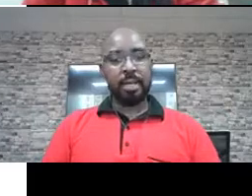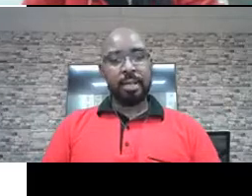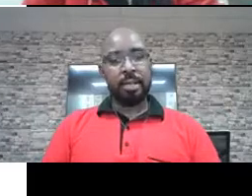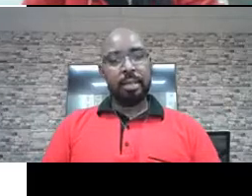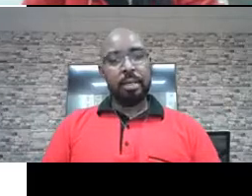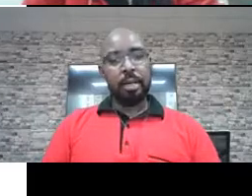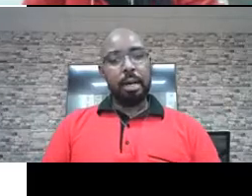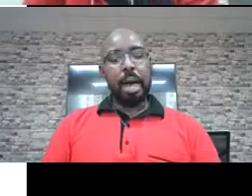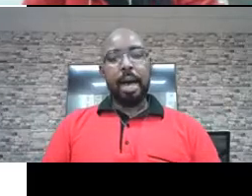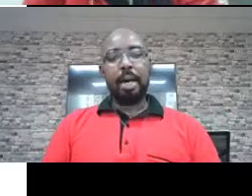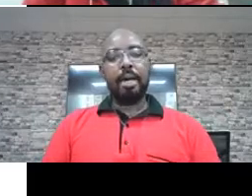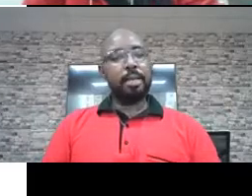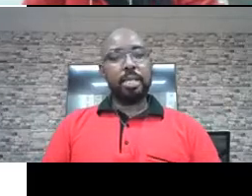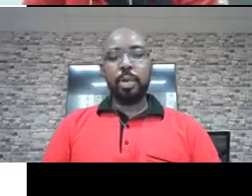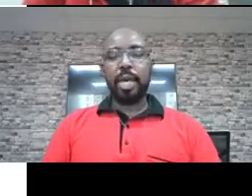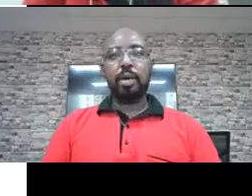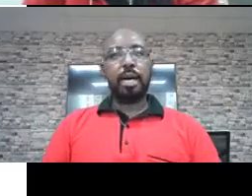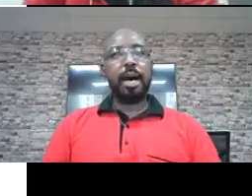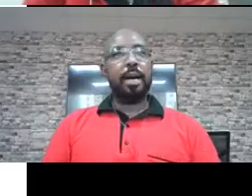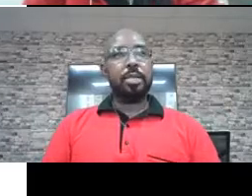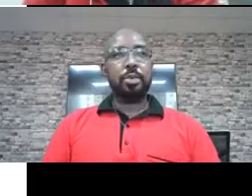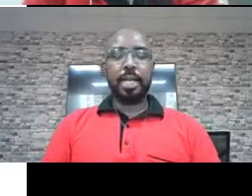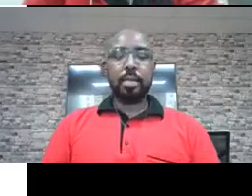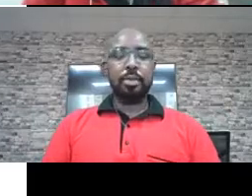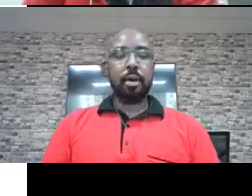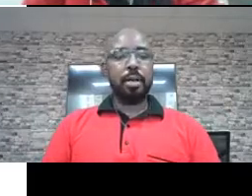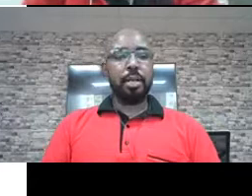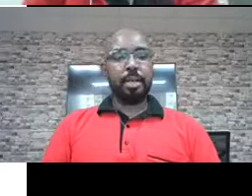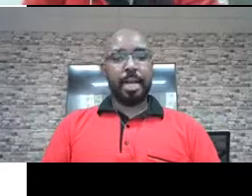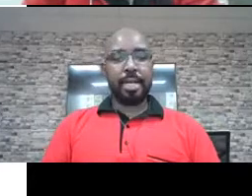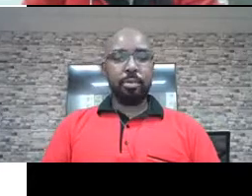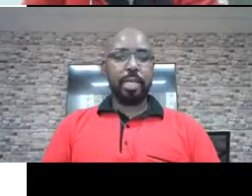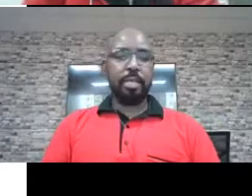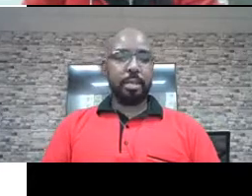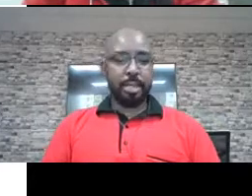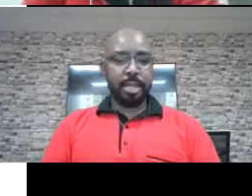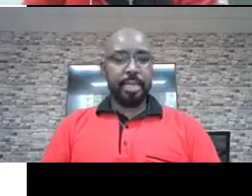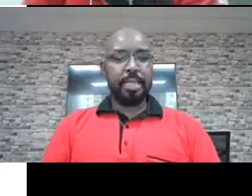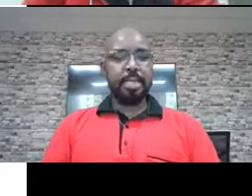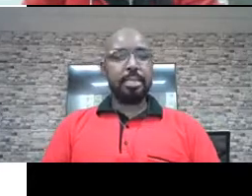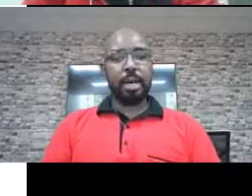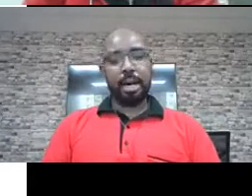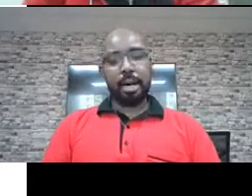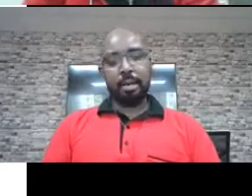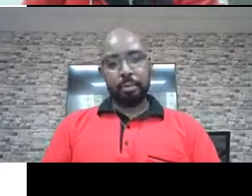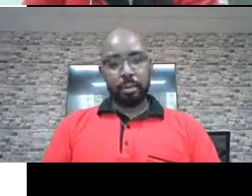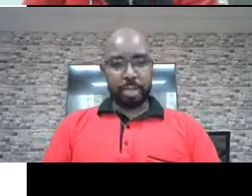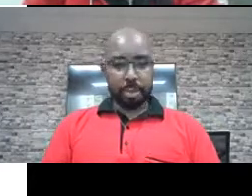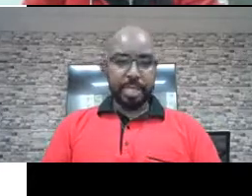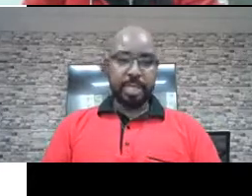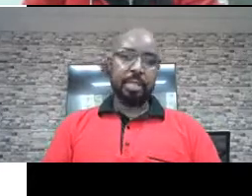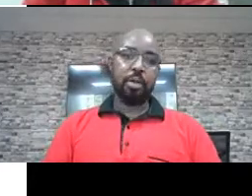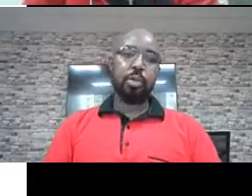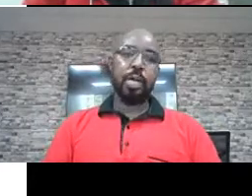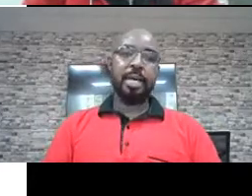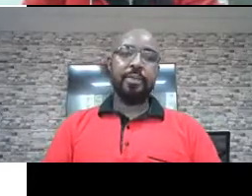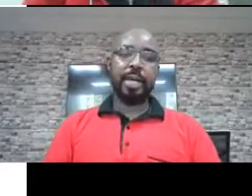037. This way, students or learners with disabilities,